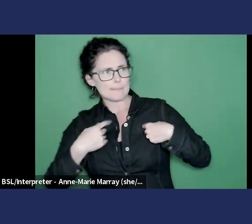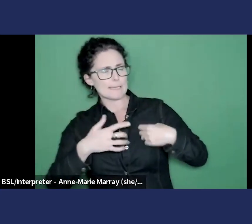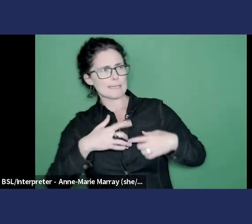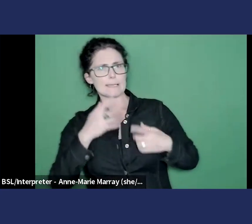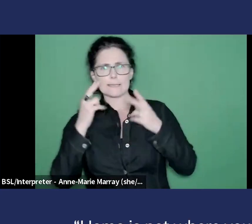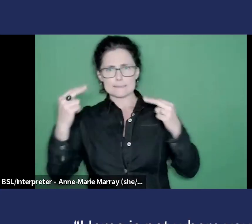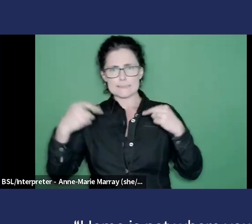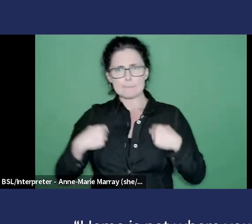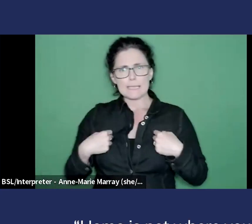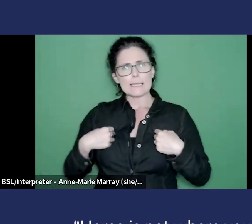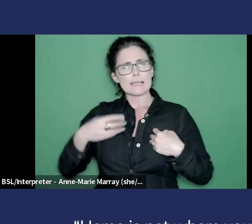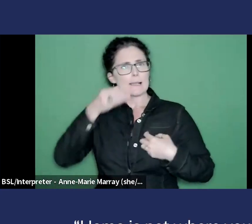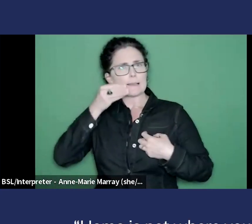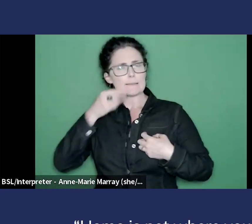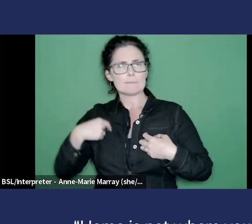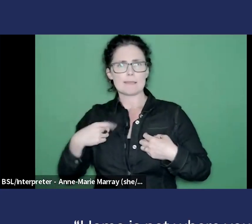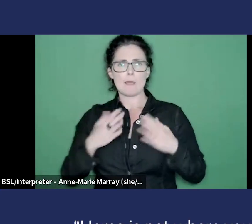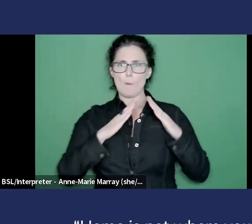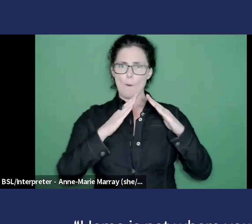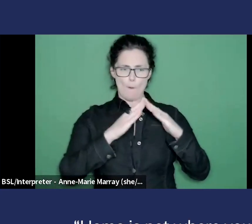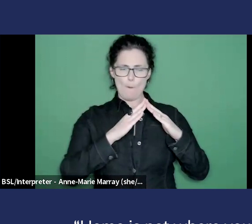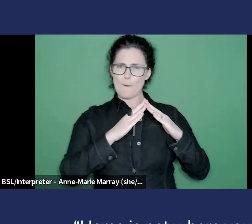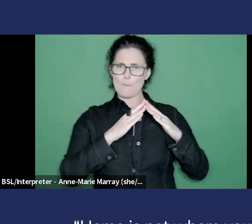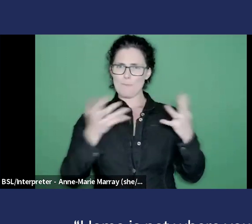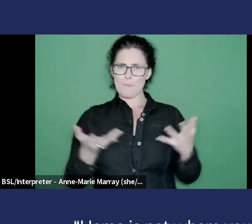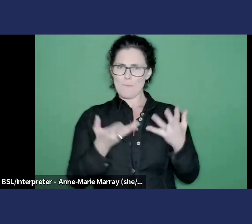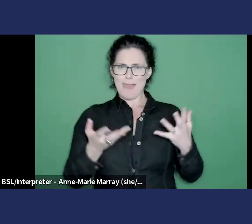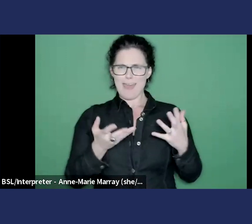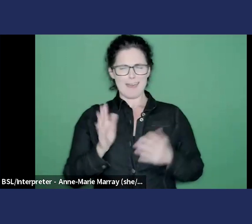Christian Morgenstern: home is not where you live, but where they understand you.